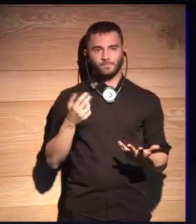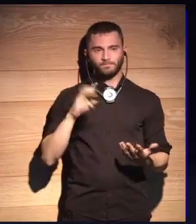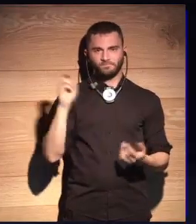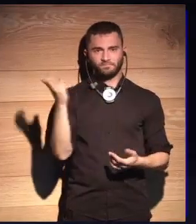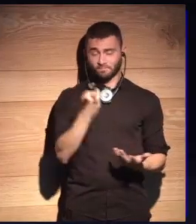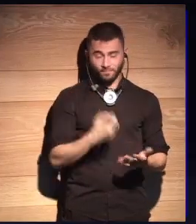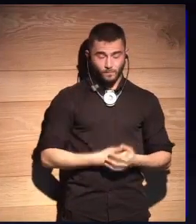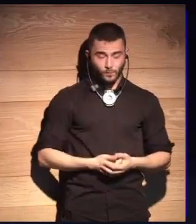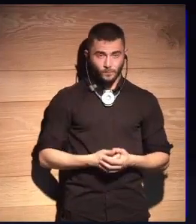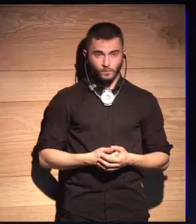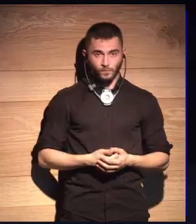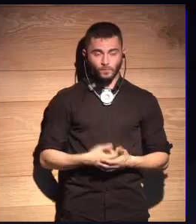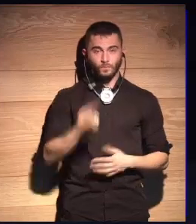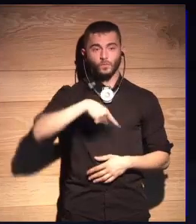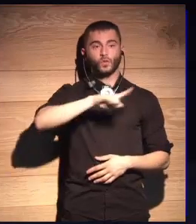Twitter